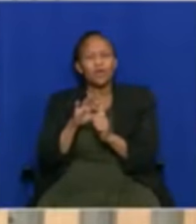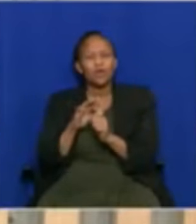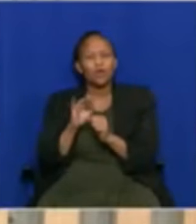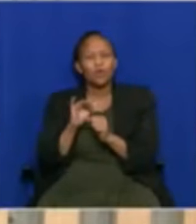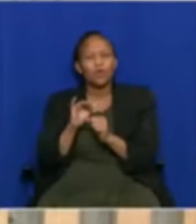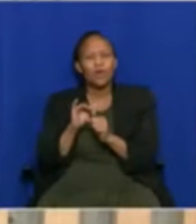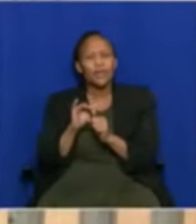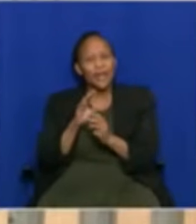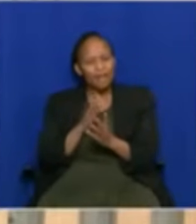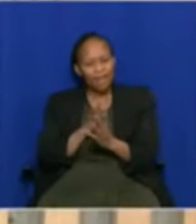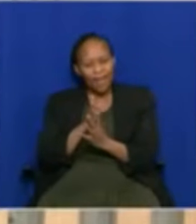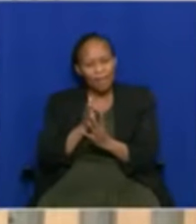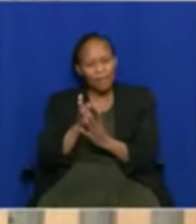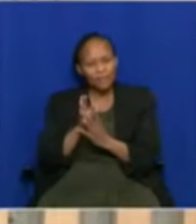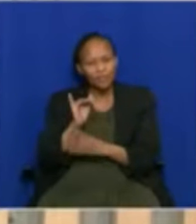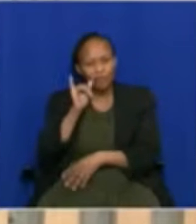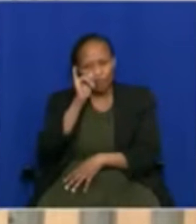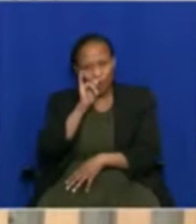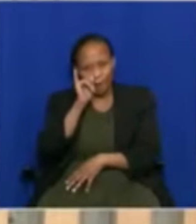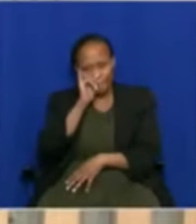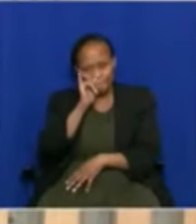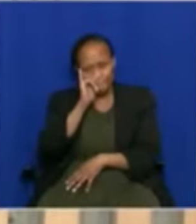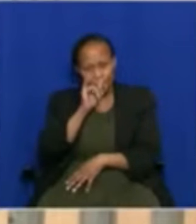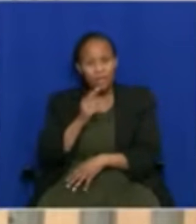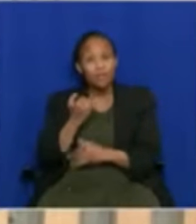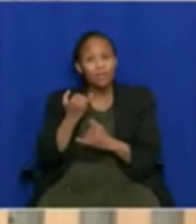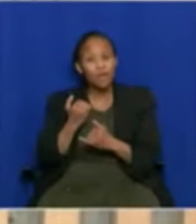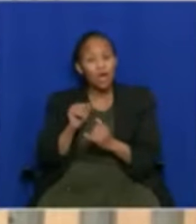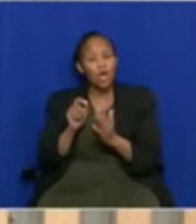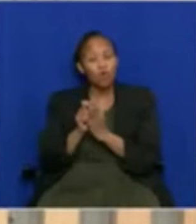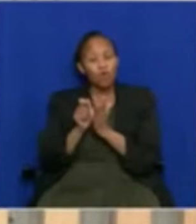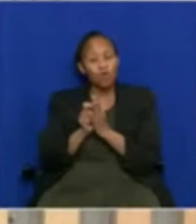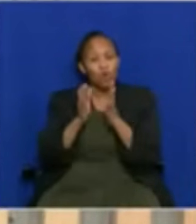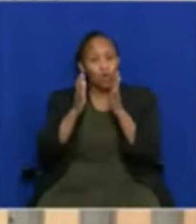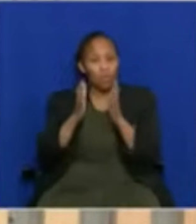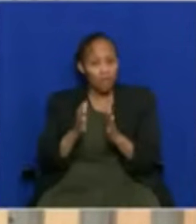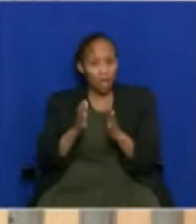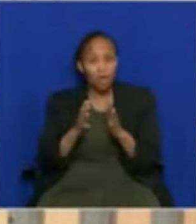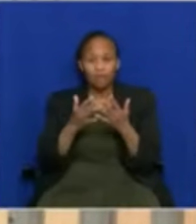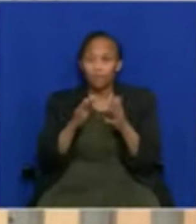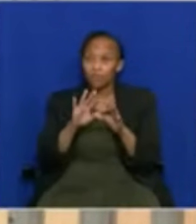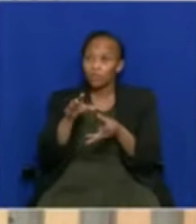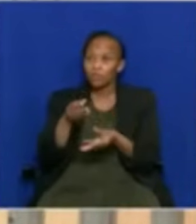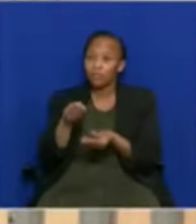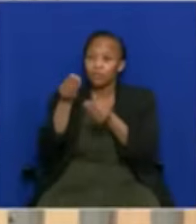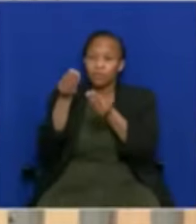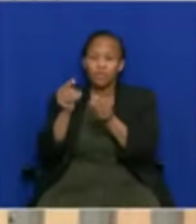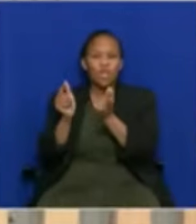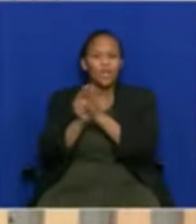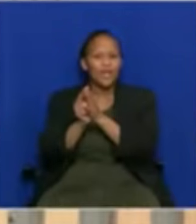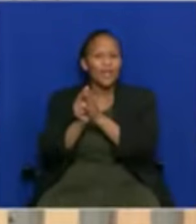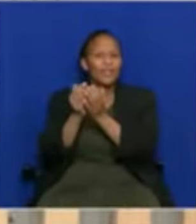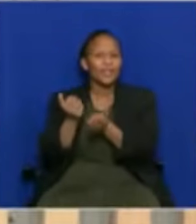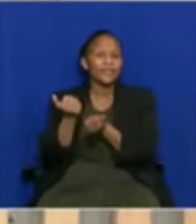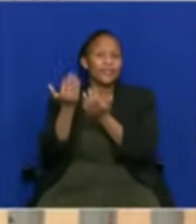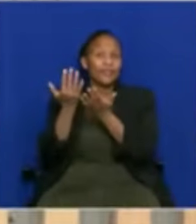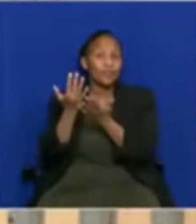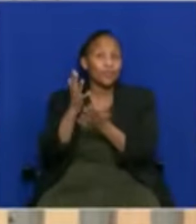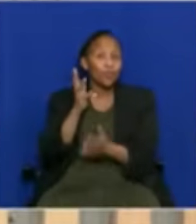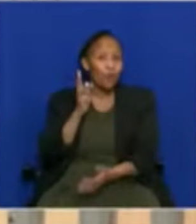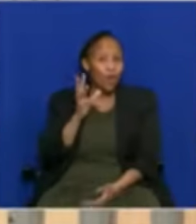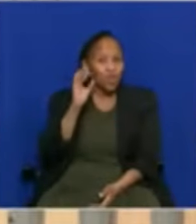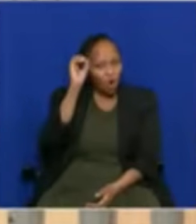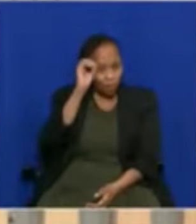The author expresses that view, sends the dockets to legal services and say, can we get an opinion whether or not what is in the